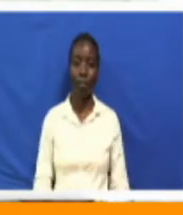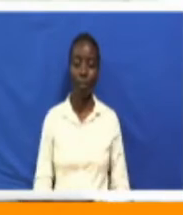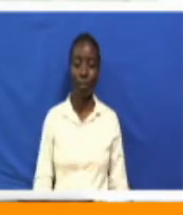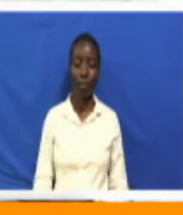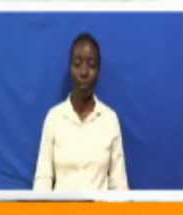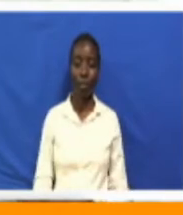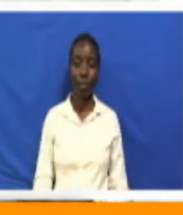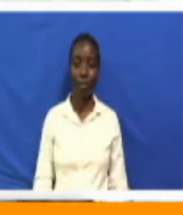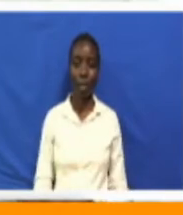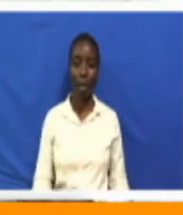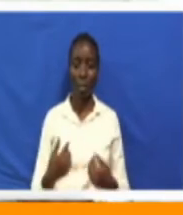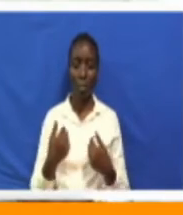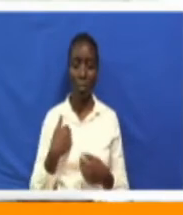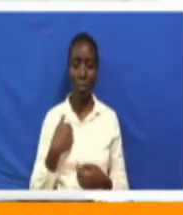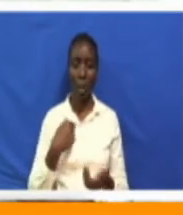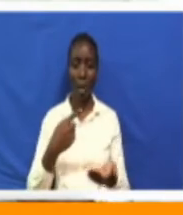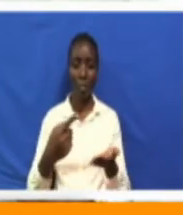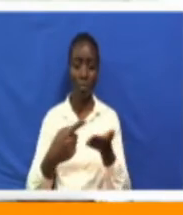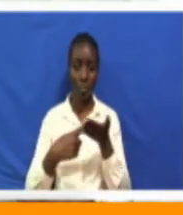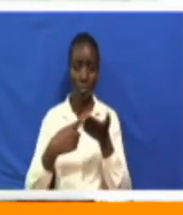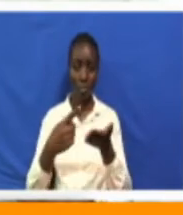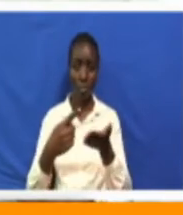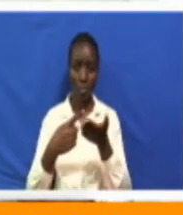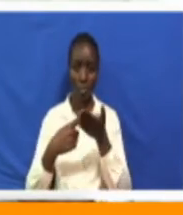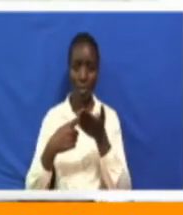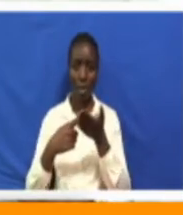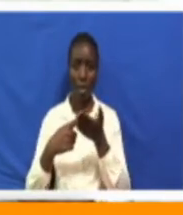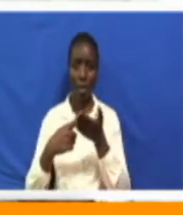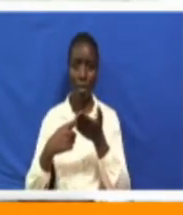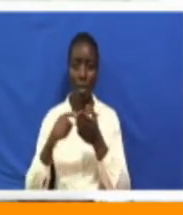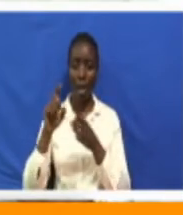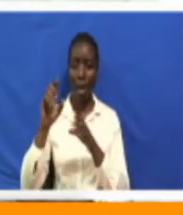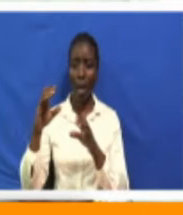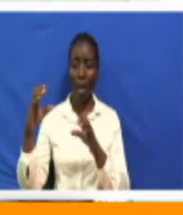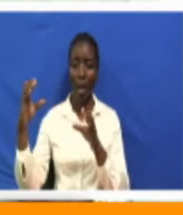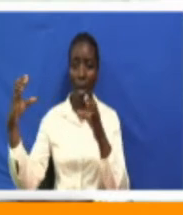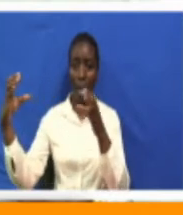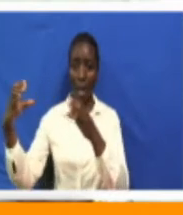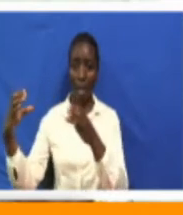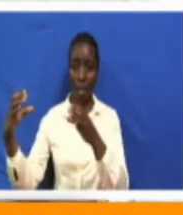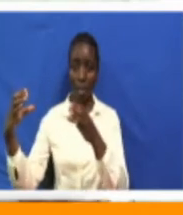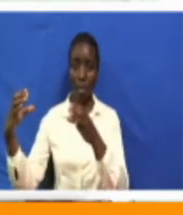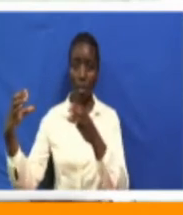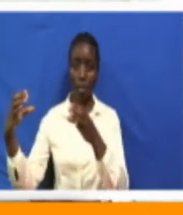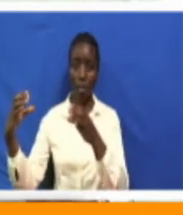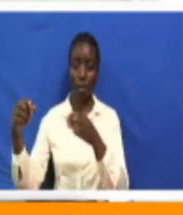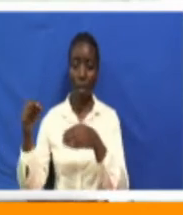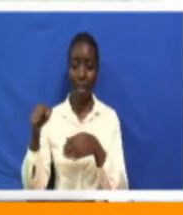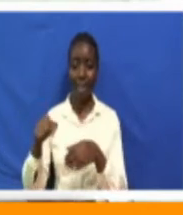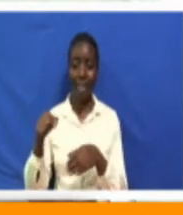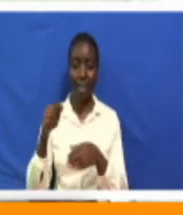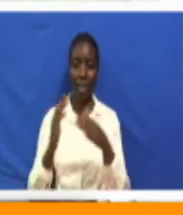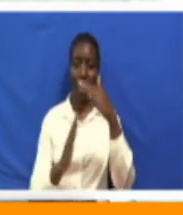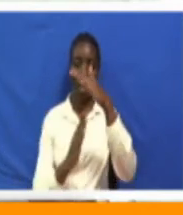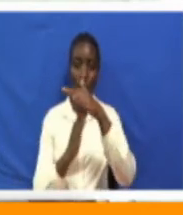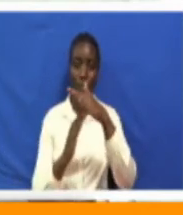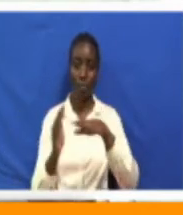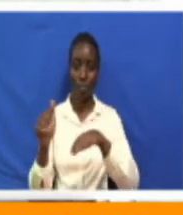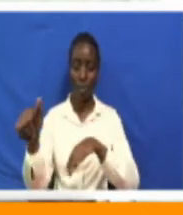having consulted the breast Patrol Council and the College of Consultants of this Archdiocese